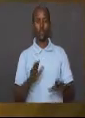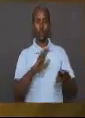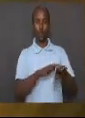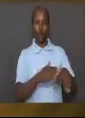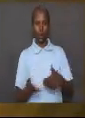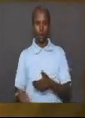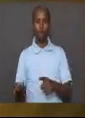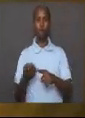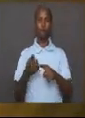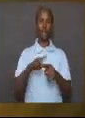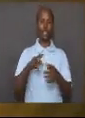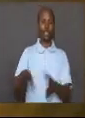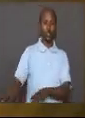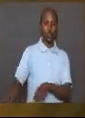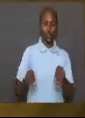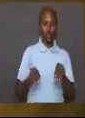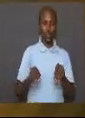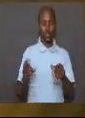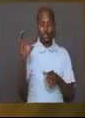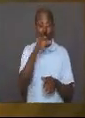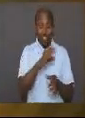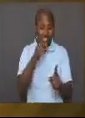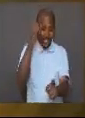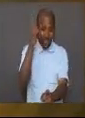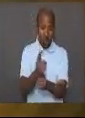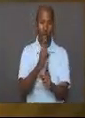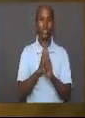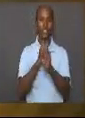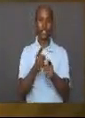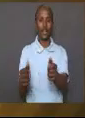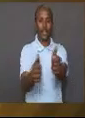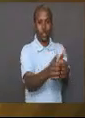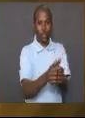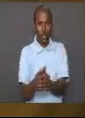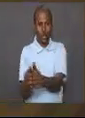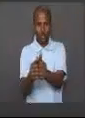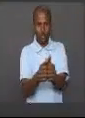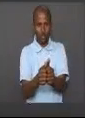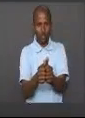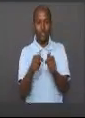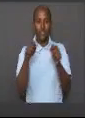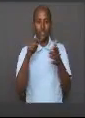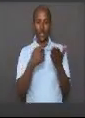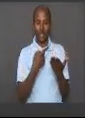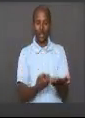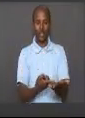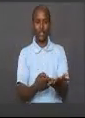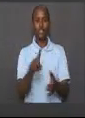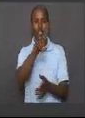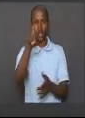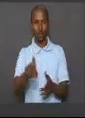Welcome back, students. Let us find the correct answer together. Here is the